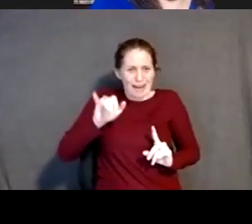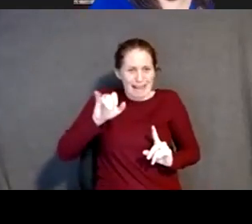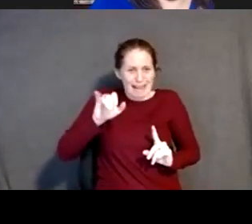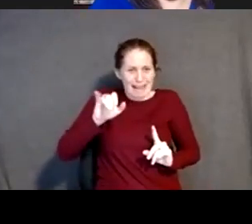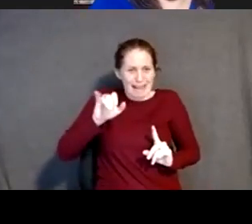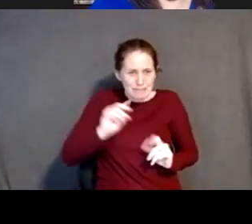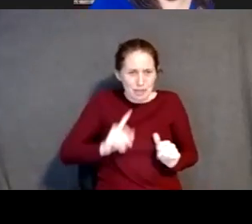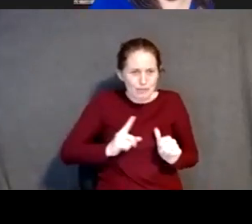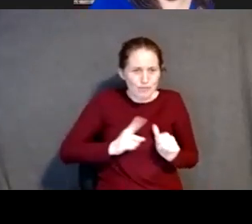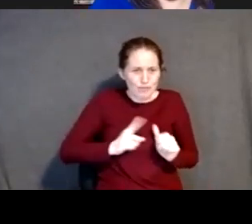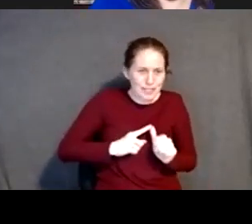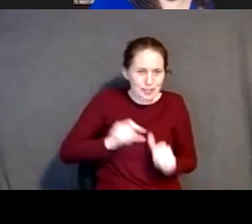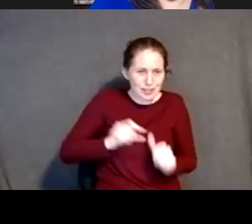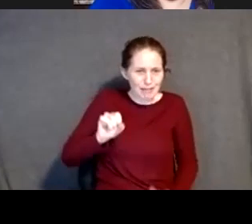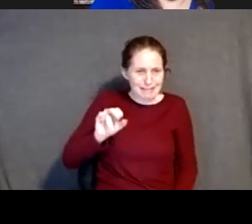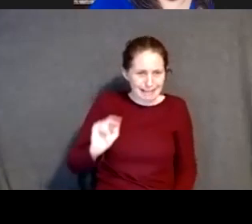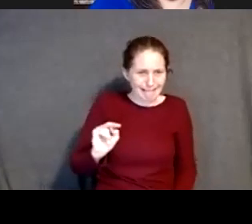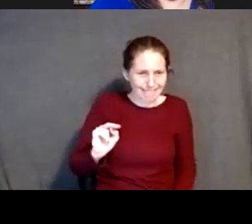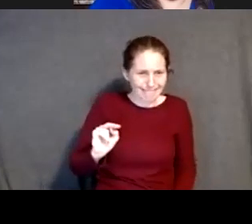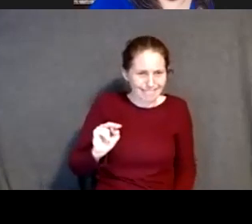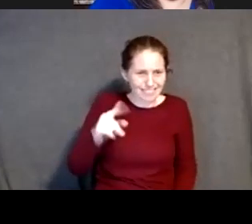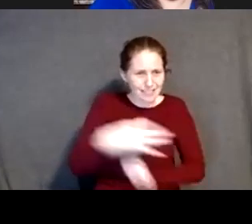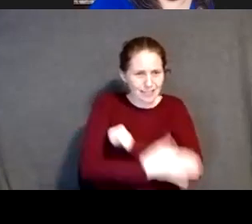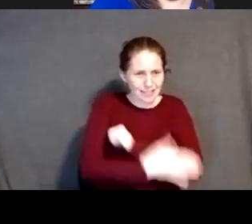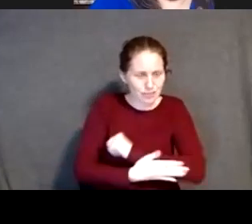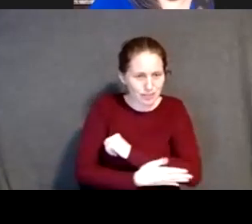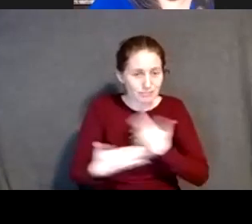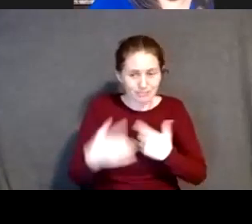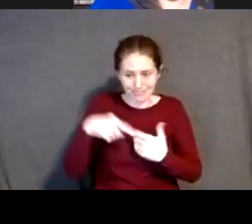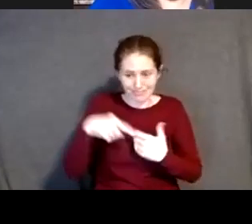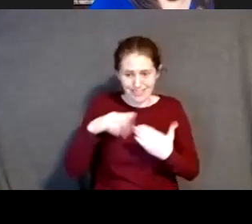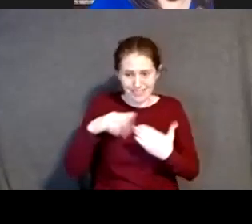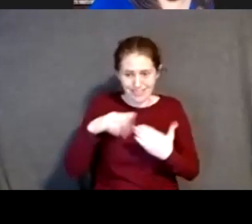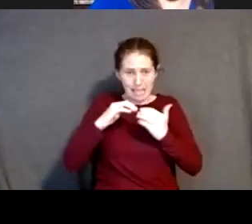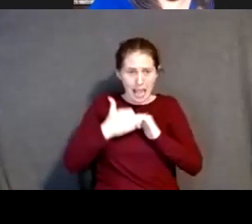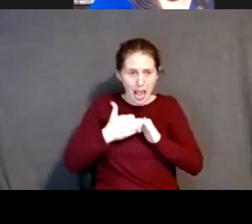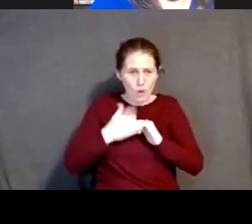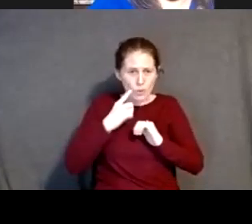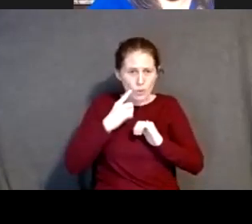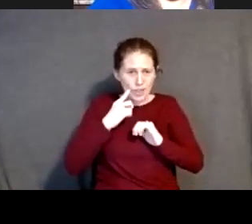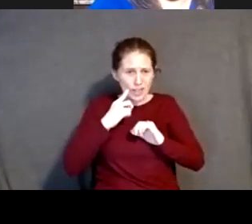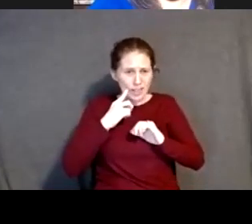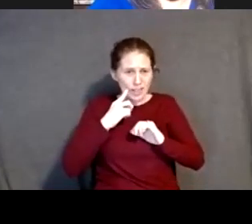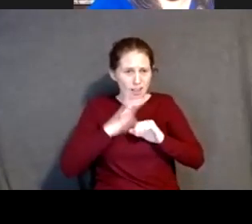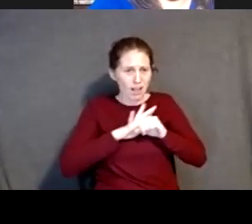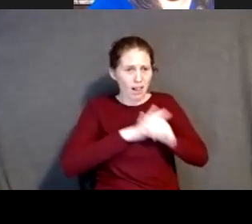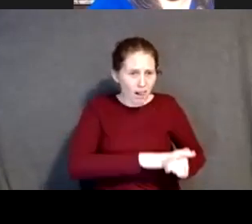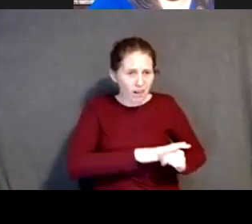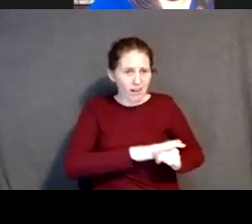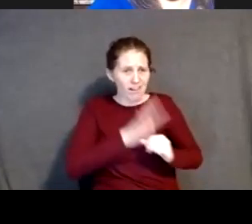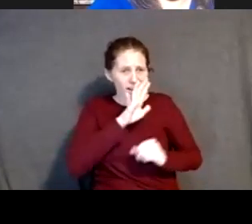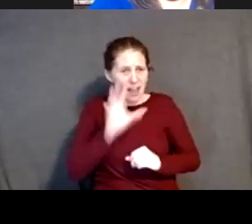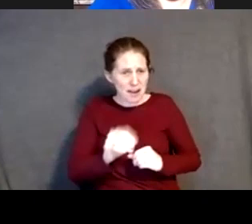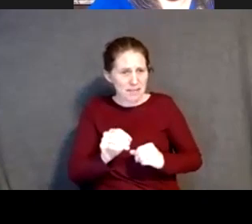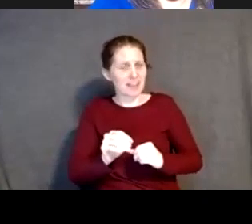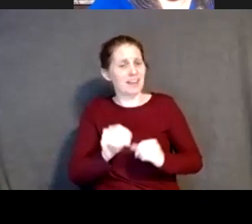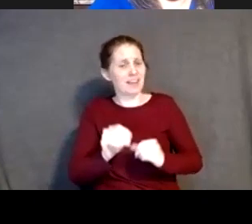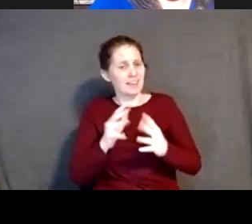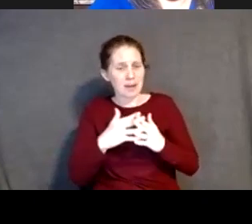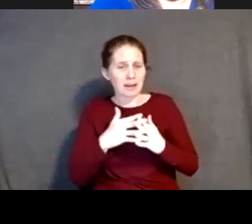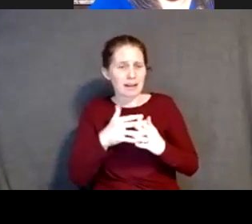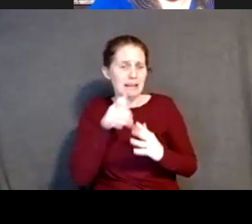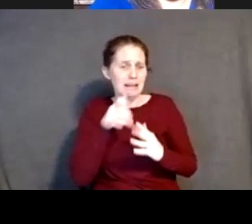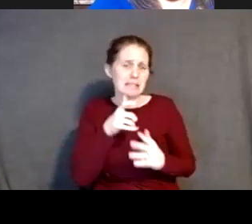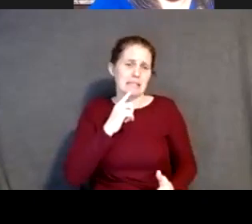country. And in this city, how we have treated African-Americans is the single greatest inequality of our